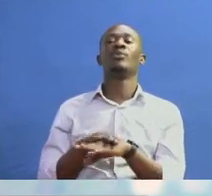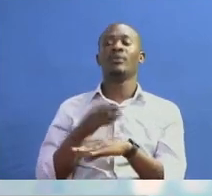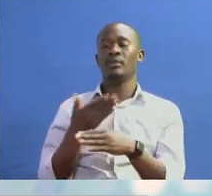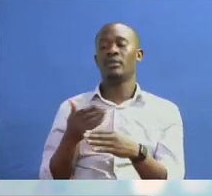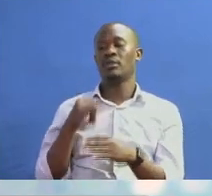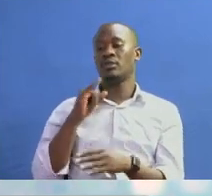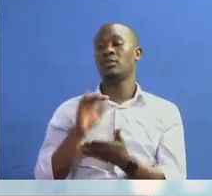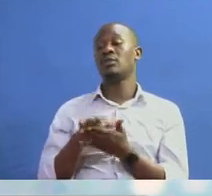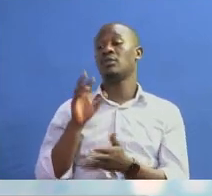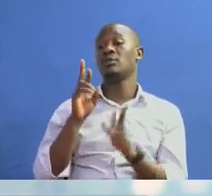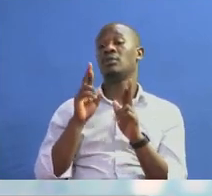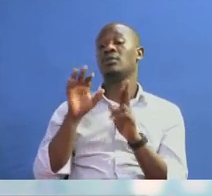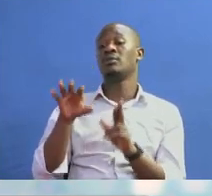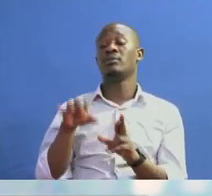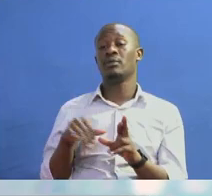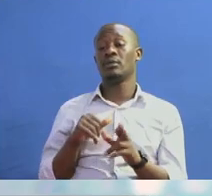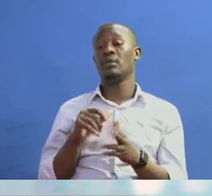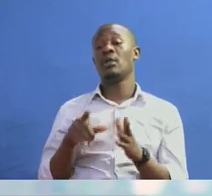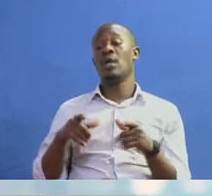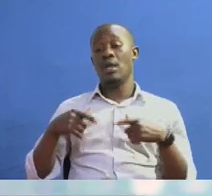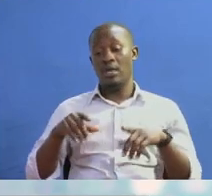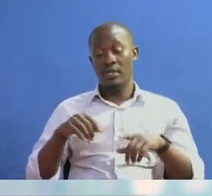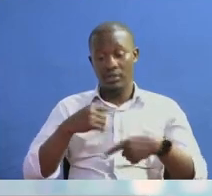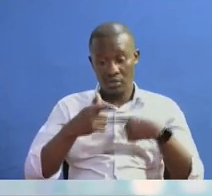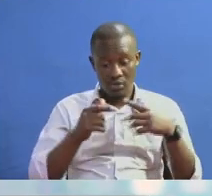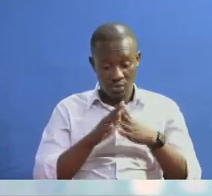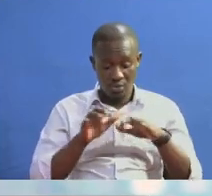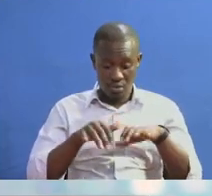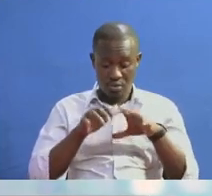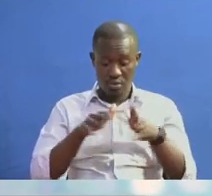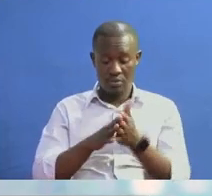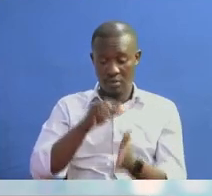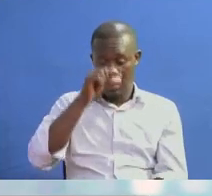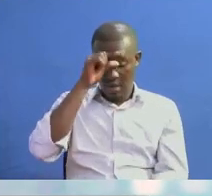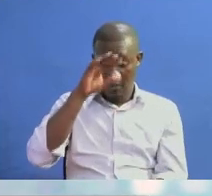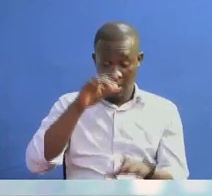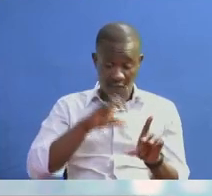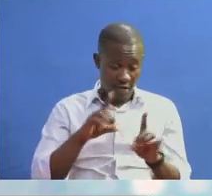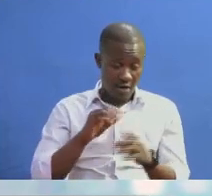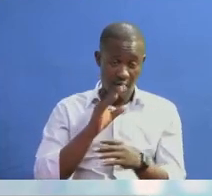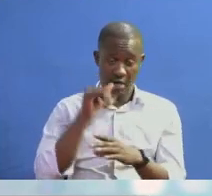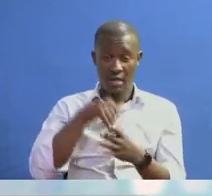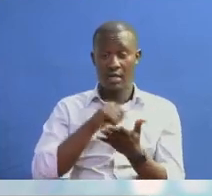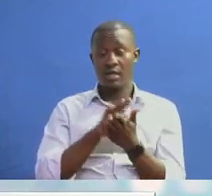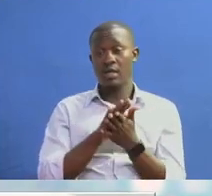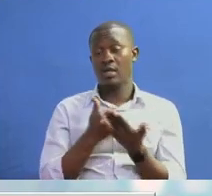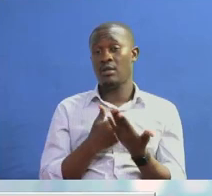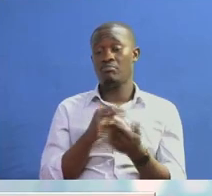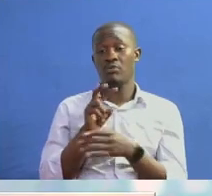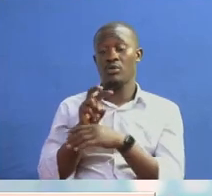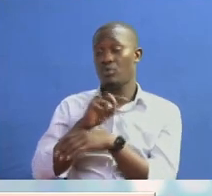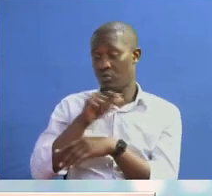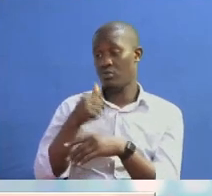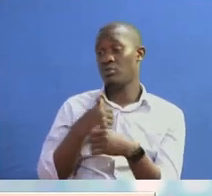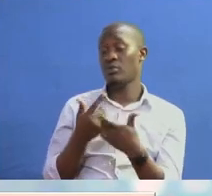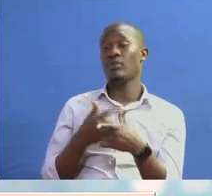market. That is why I'm telling the youth, let's get back to agriculture because the government has done its best. They've looked for us, ready market.